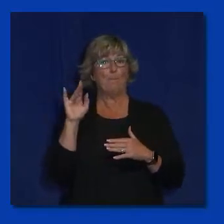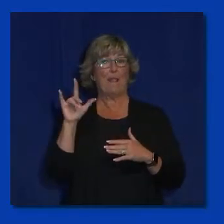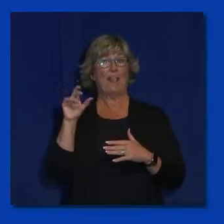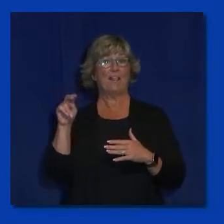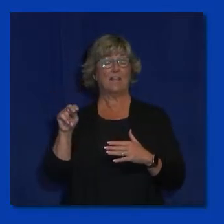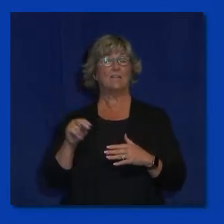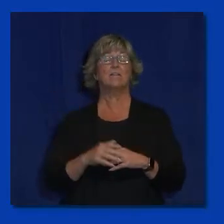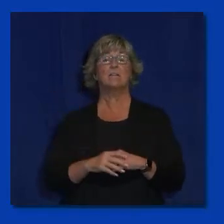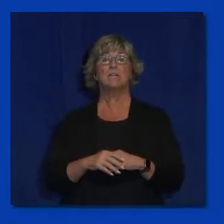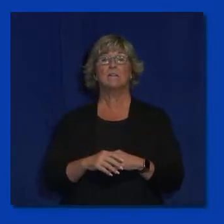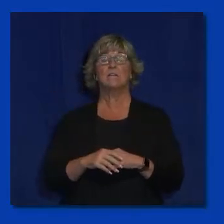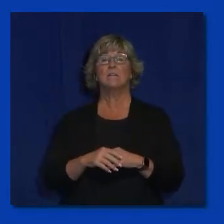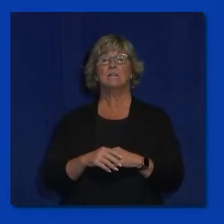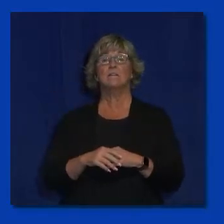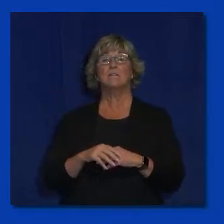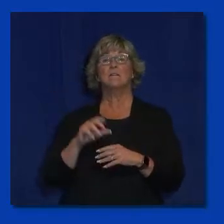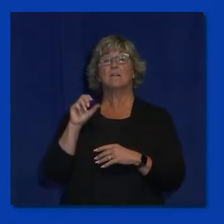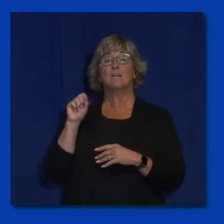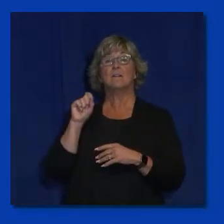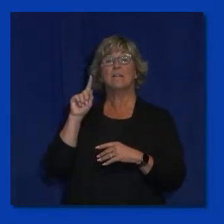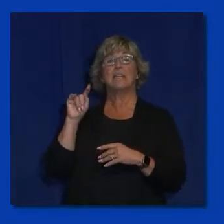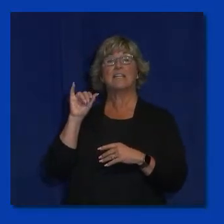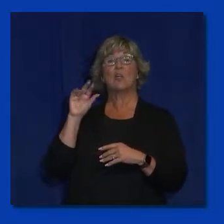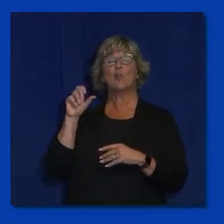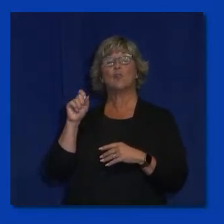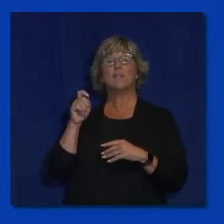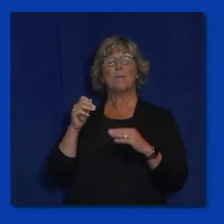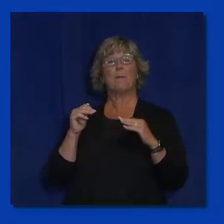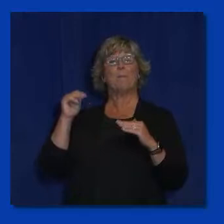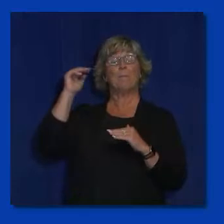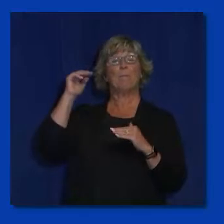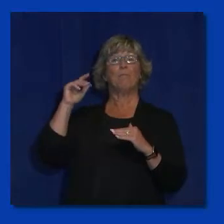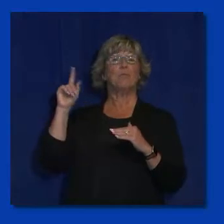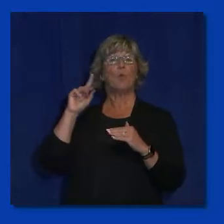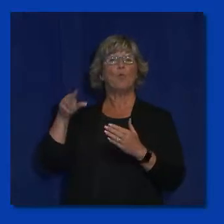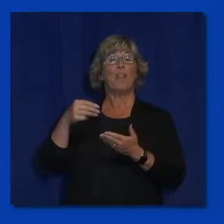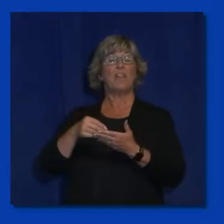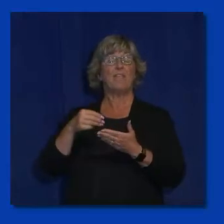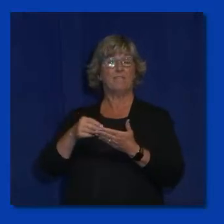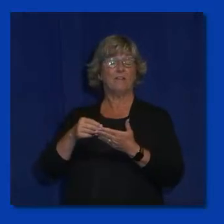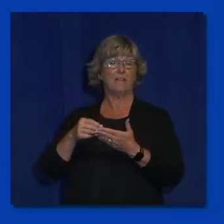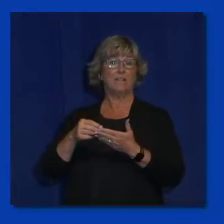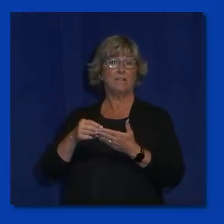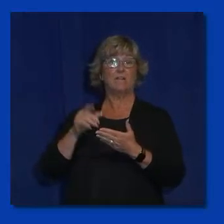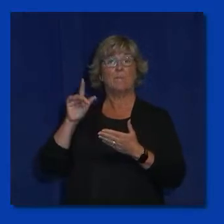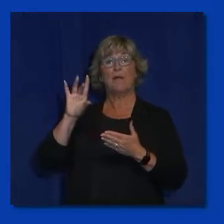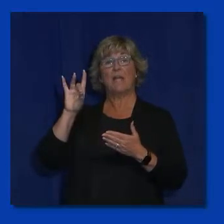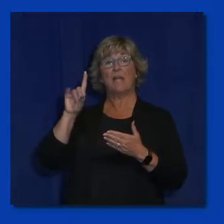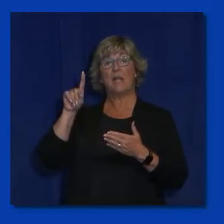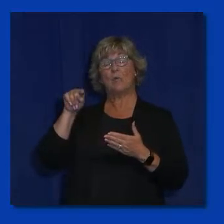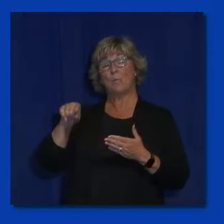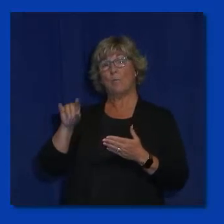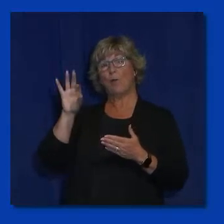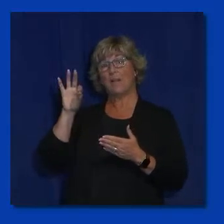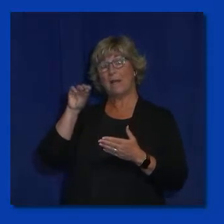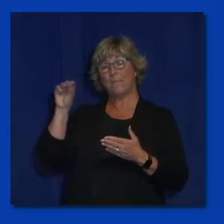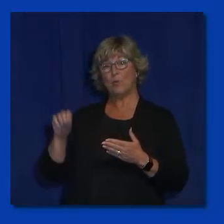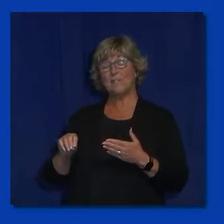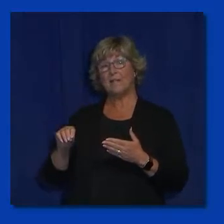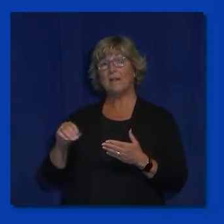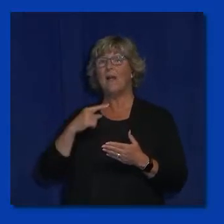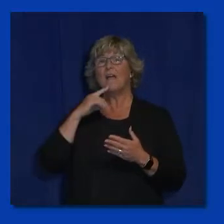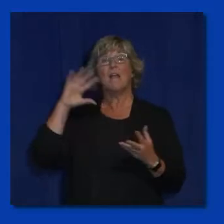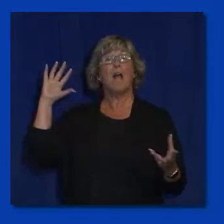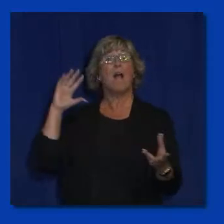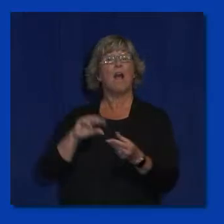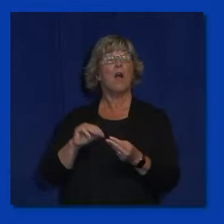and STRS a little bit outperformed a little bit in terms of where their funded status is at about 81.9%. I say